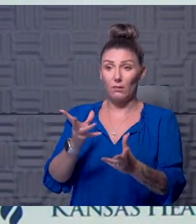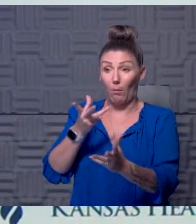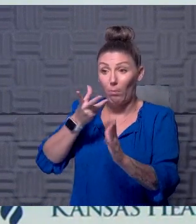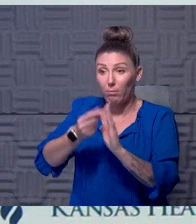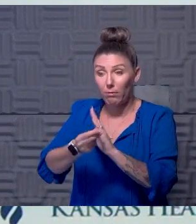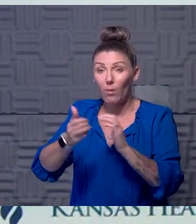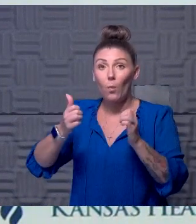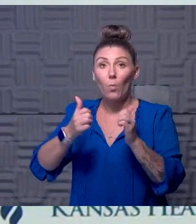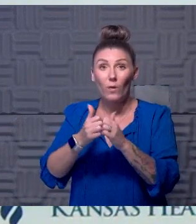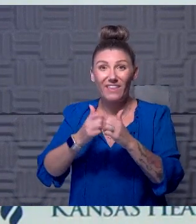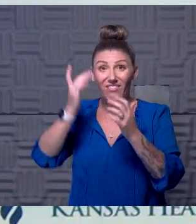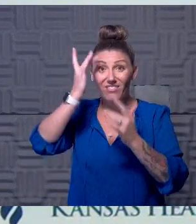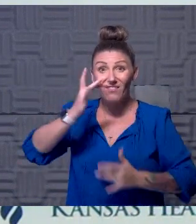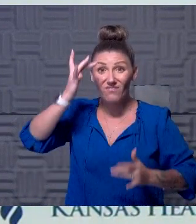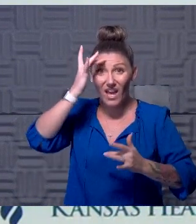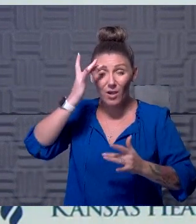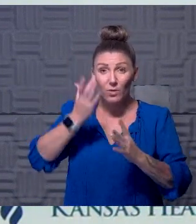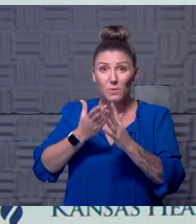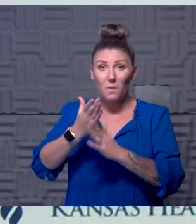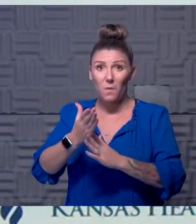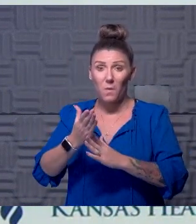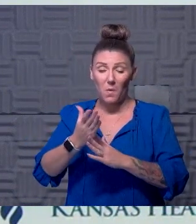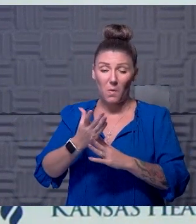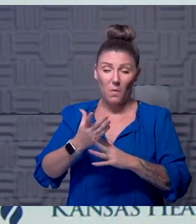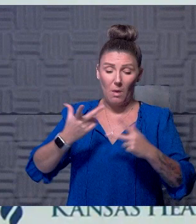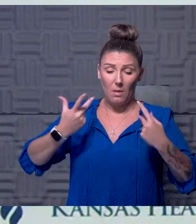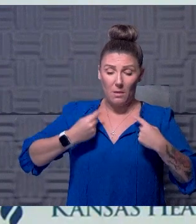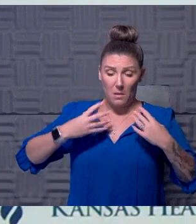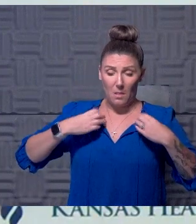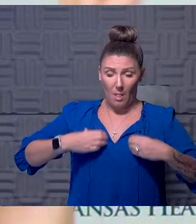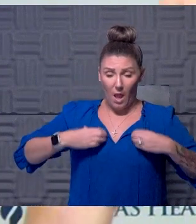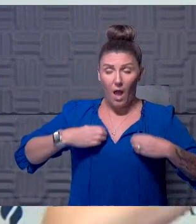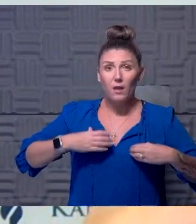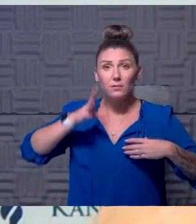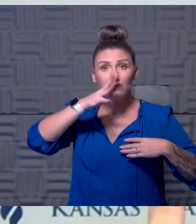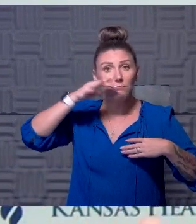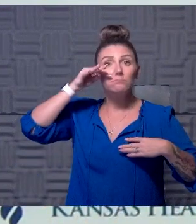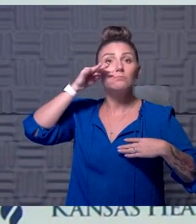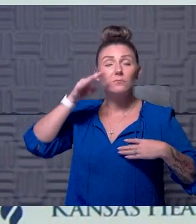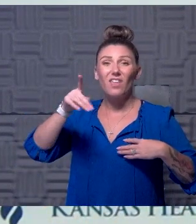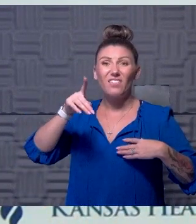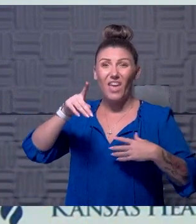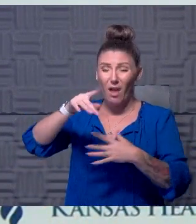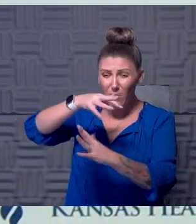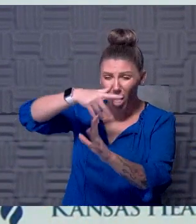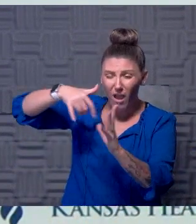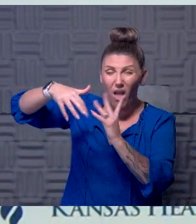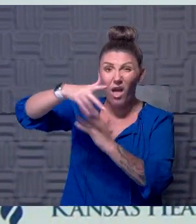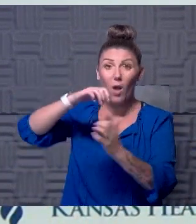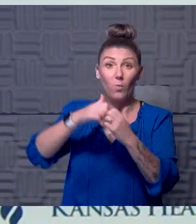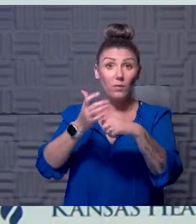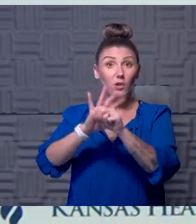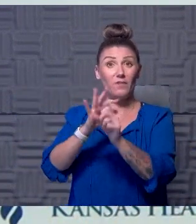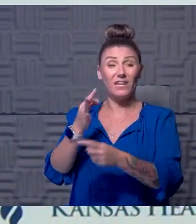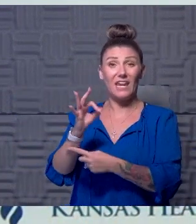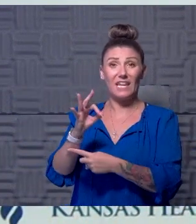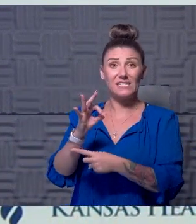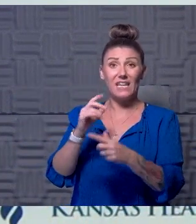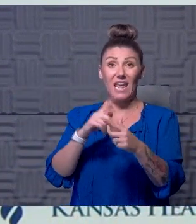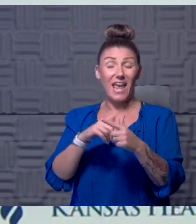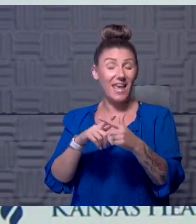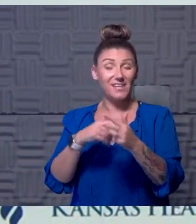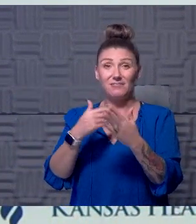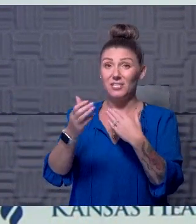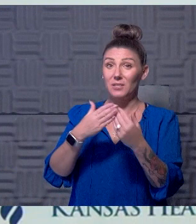gave them to them through their lungs, their nose. They exposed them, like they showered them with a virus. And in spite of